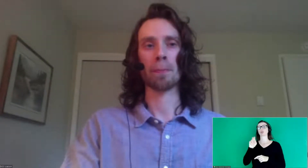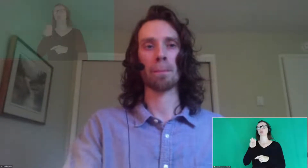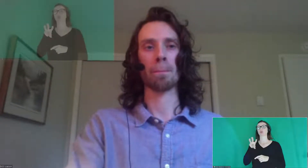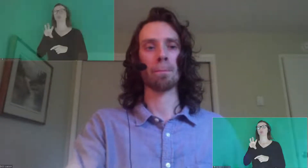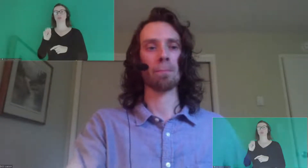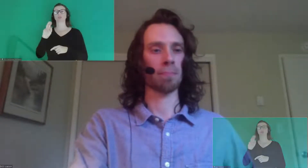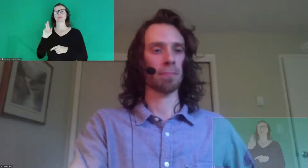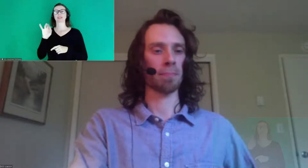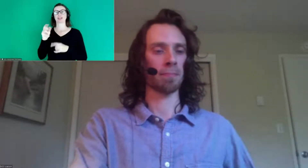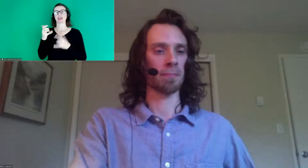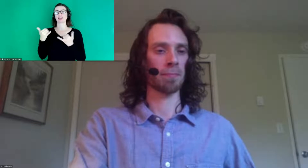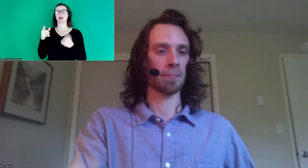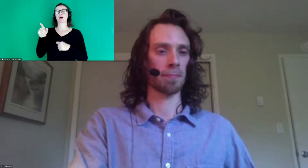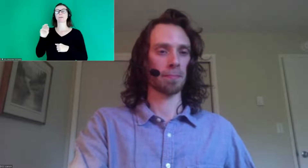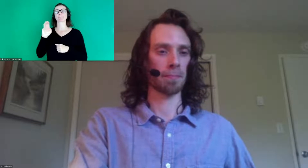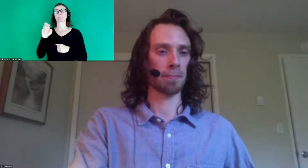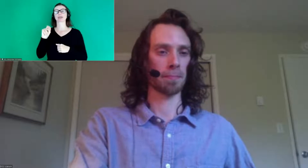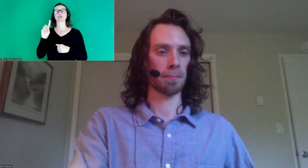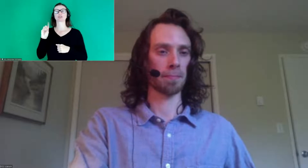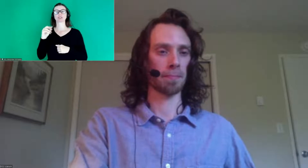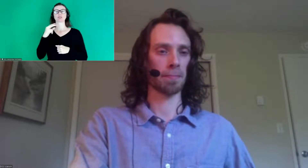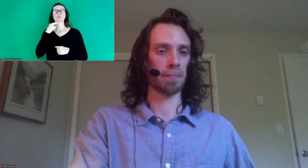Voice.